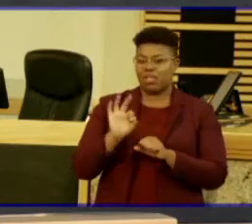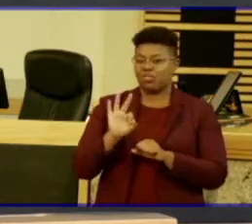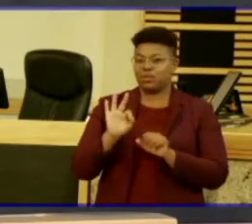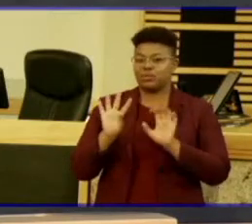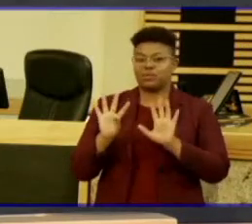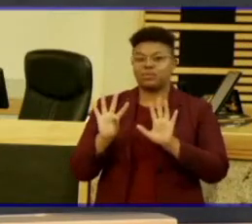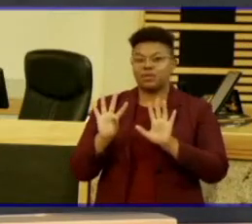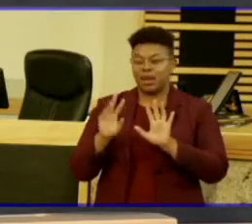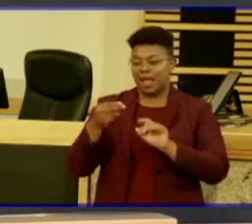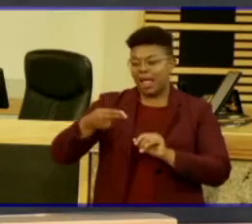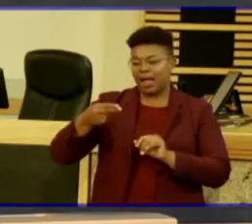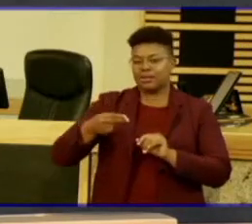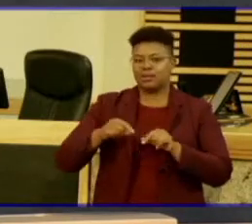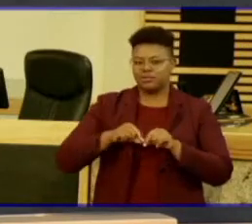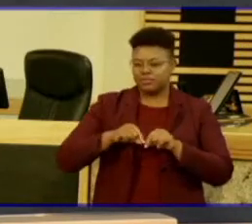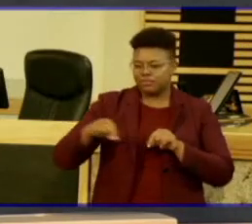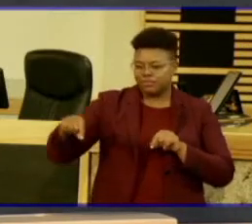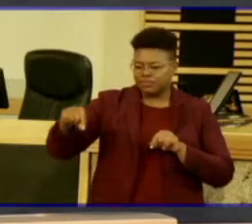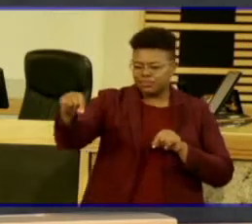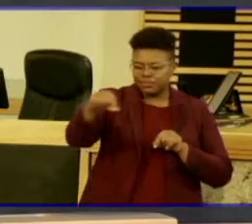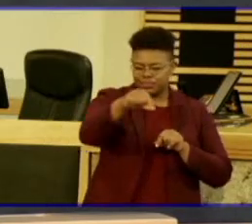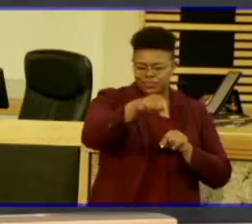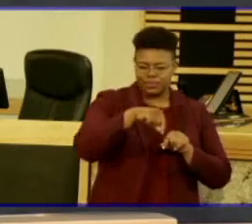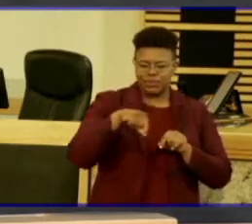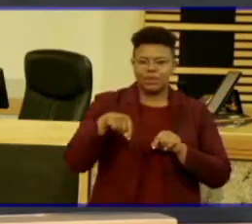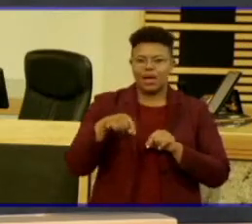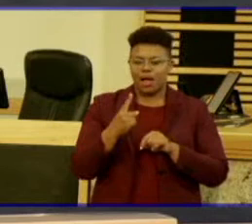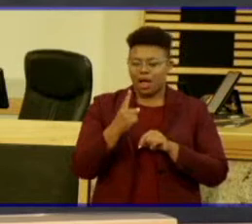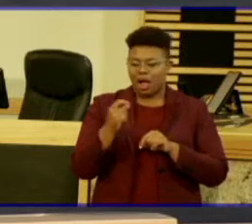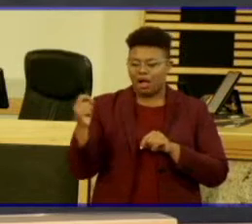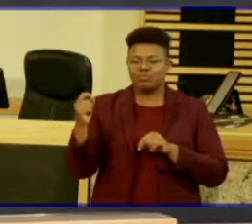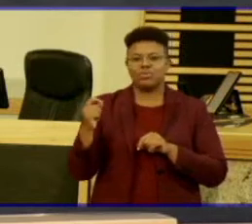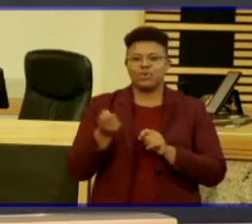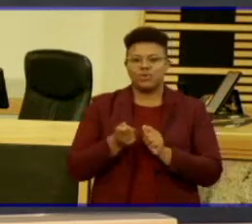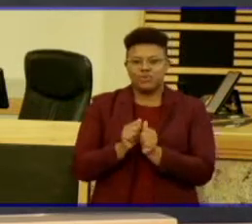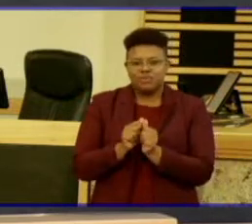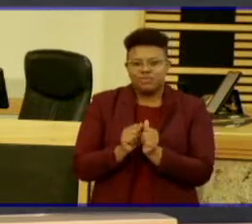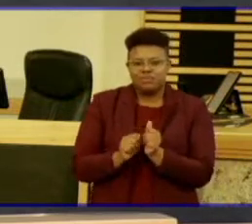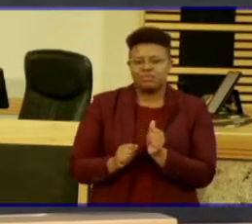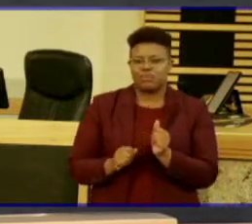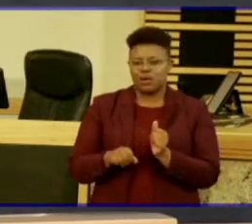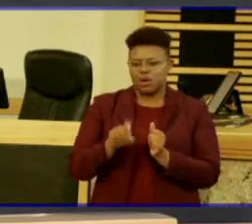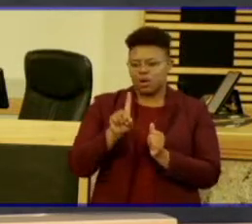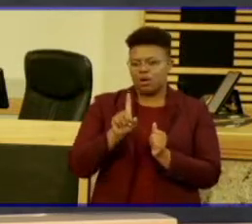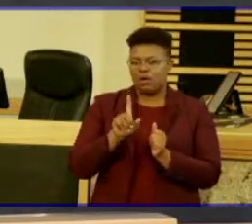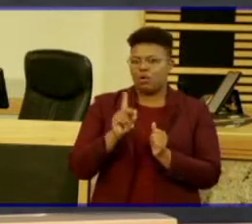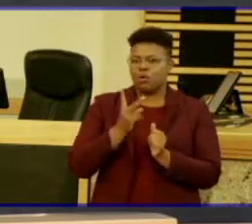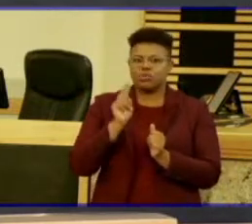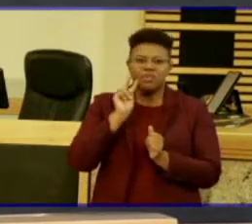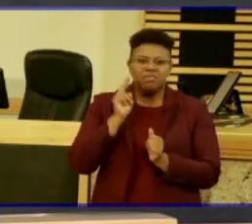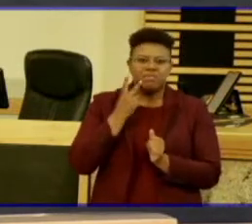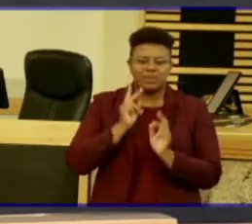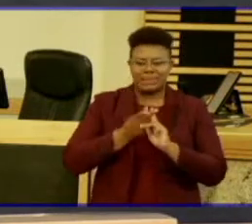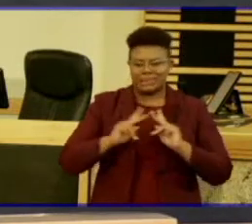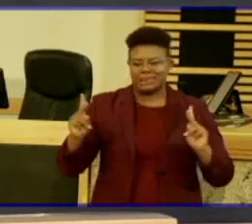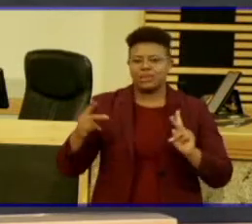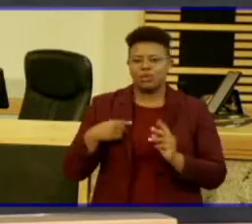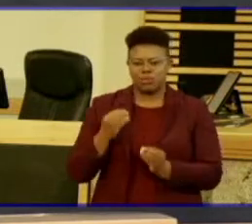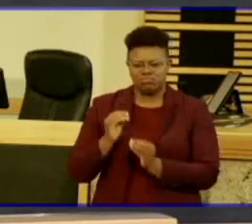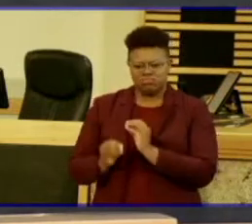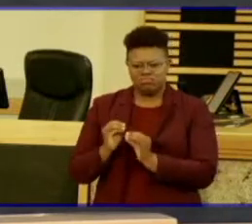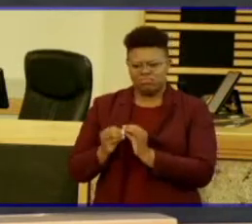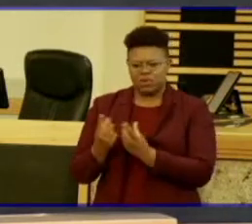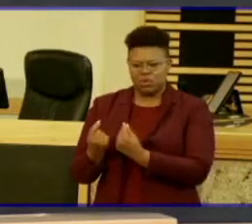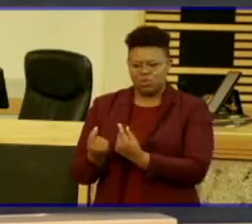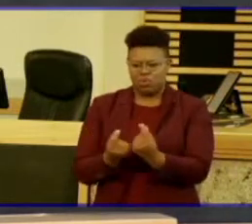439 hectares of grain, 100 hectares of beans, and 150 hectares of vegetables. We have a working model